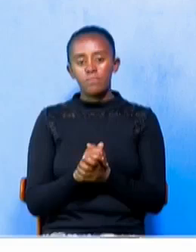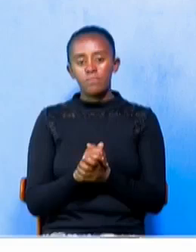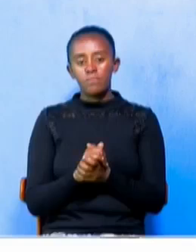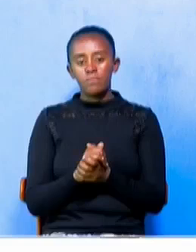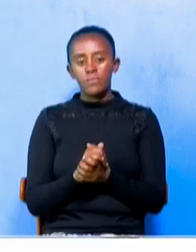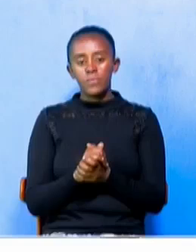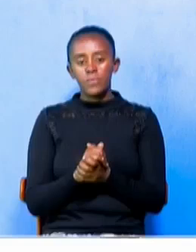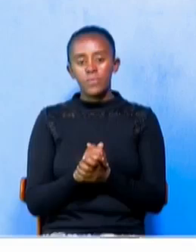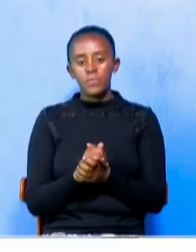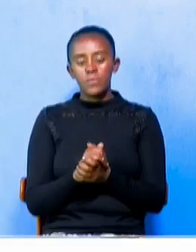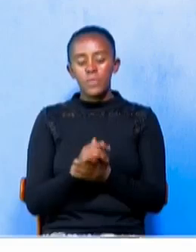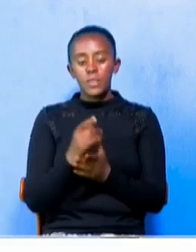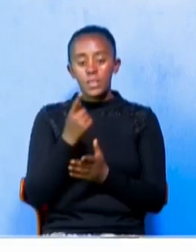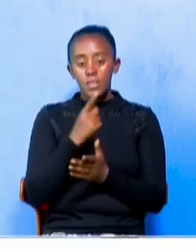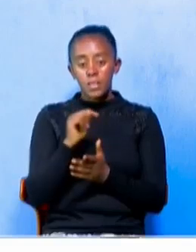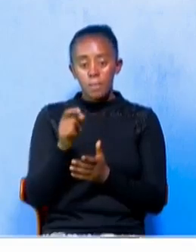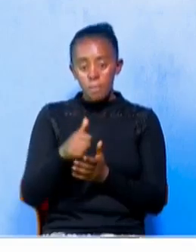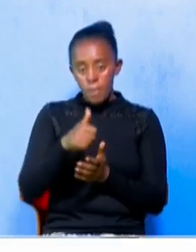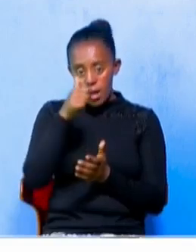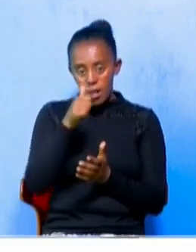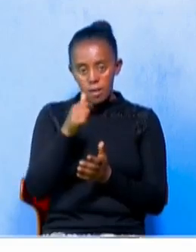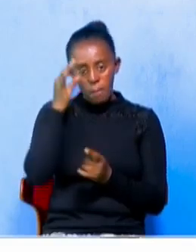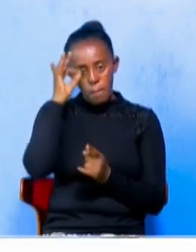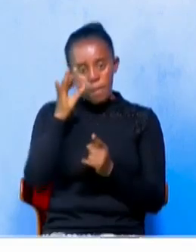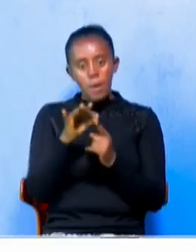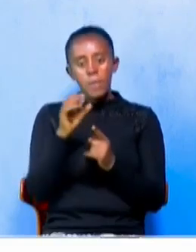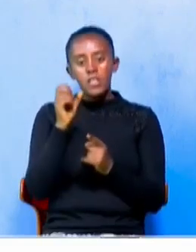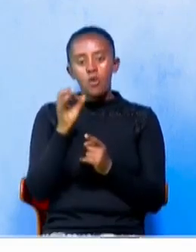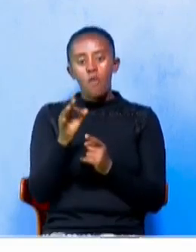the main purpose of